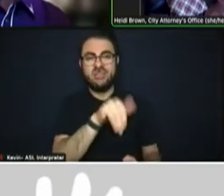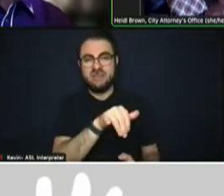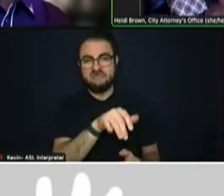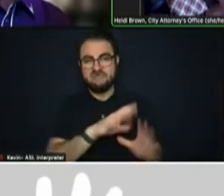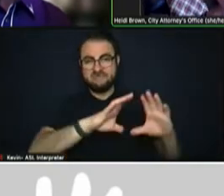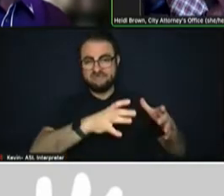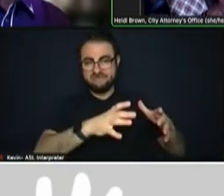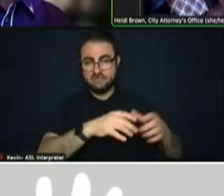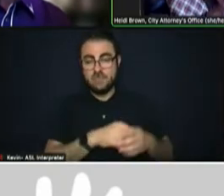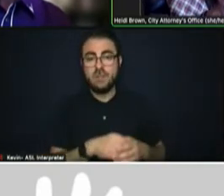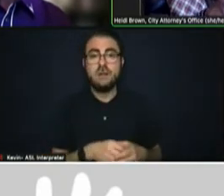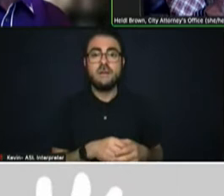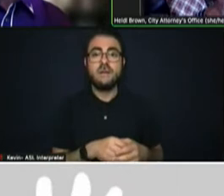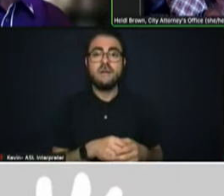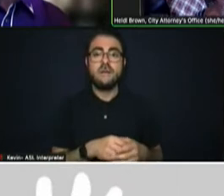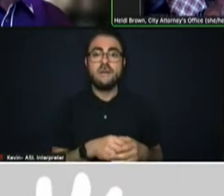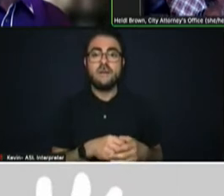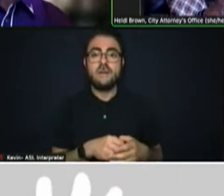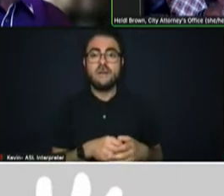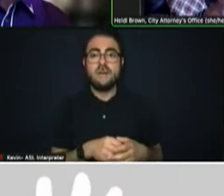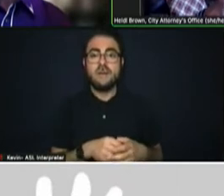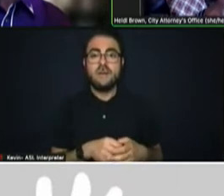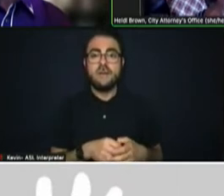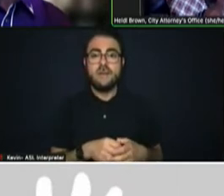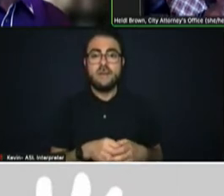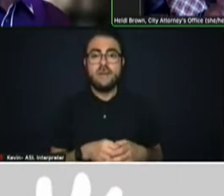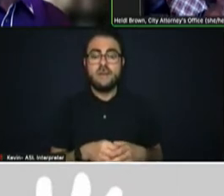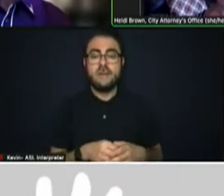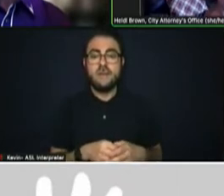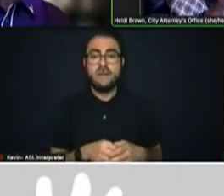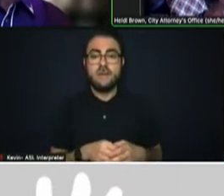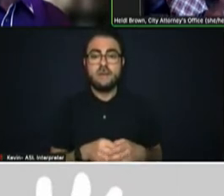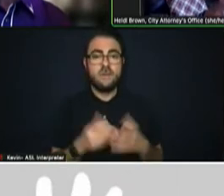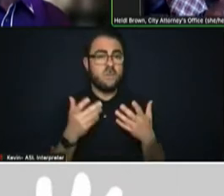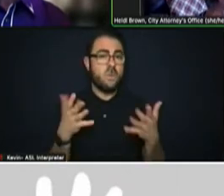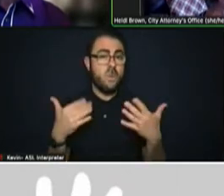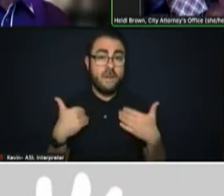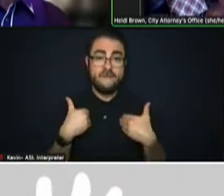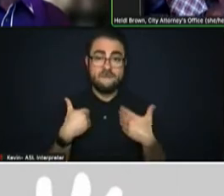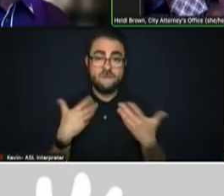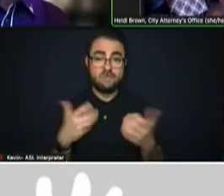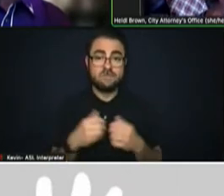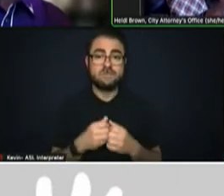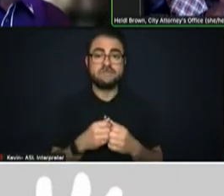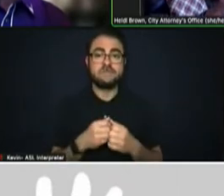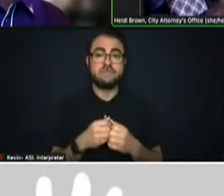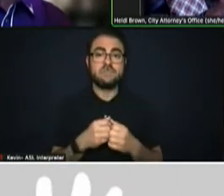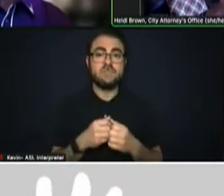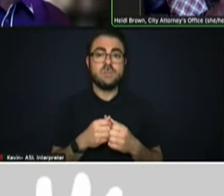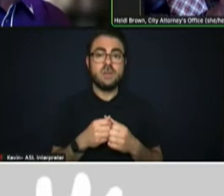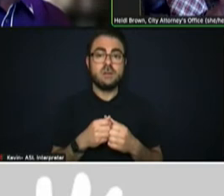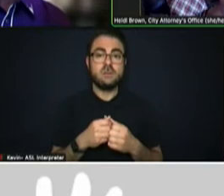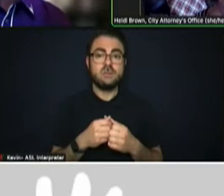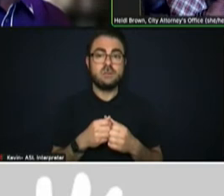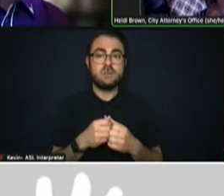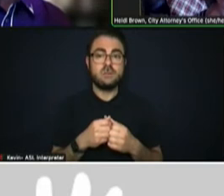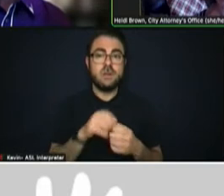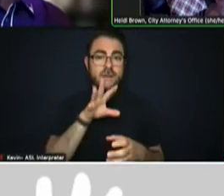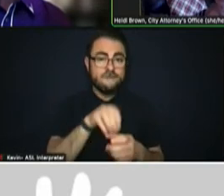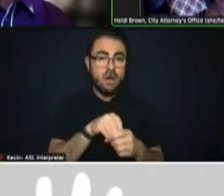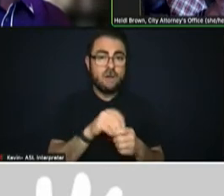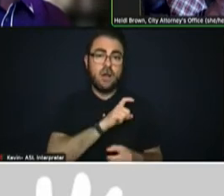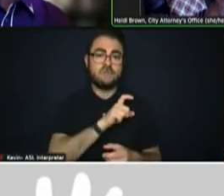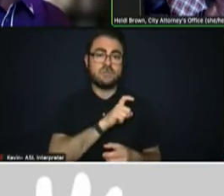so just to know, some things that already exist are involved officers are directed not to talk about the matter. So that